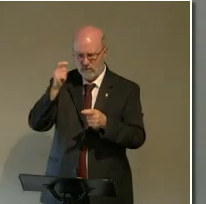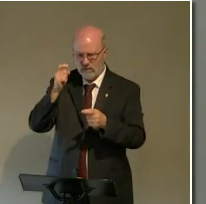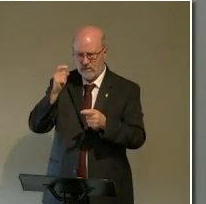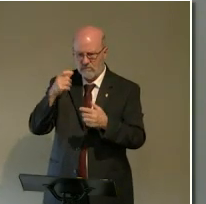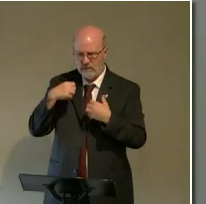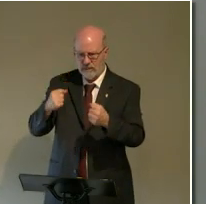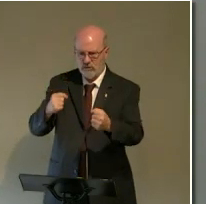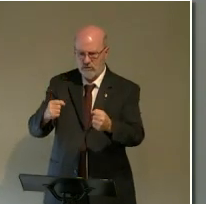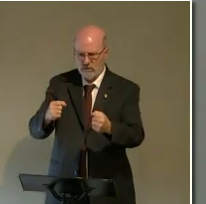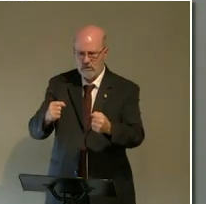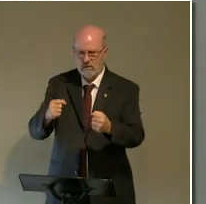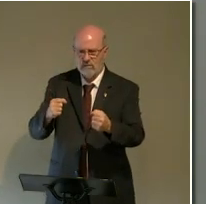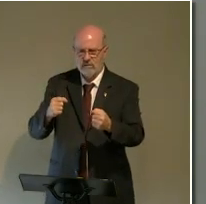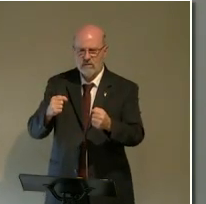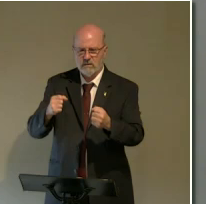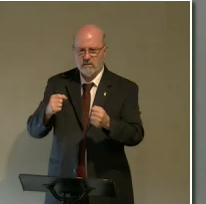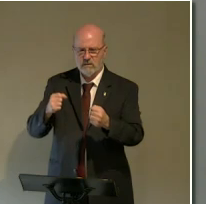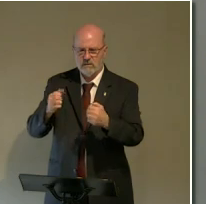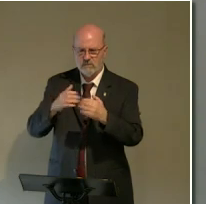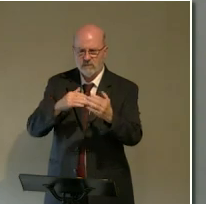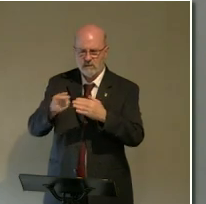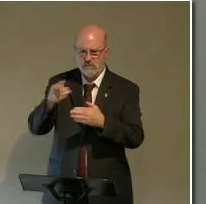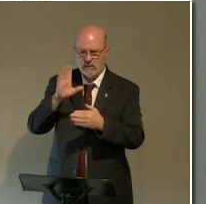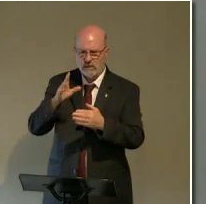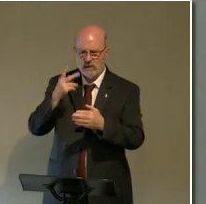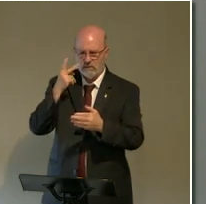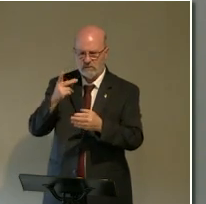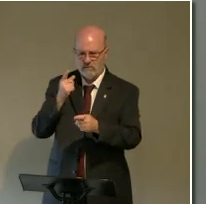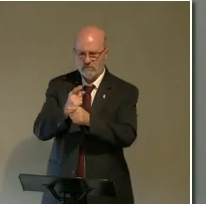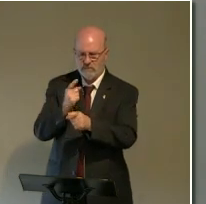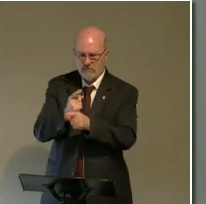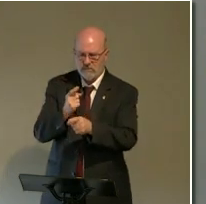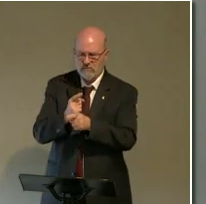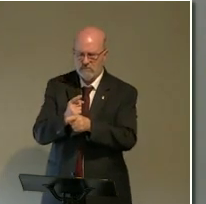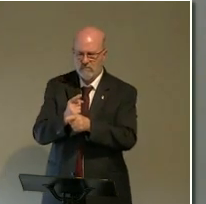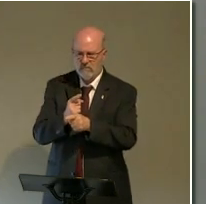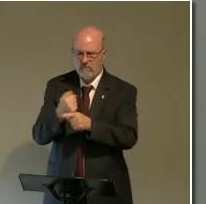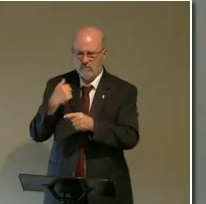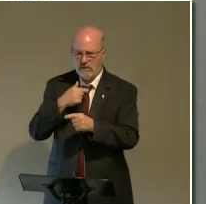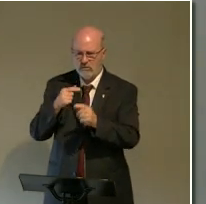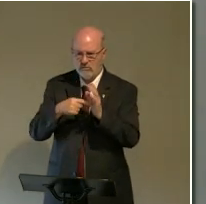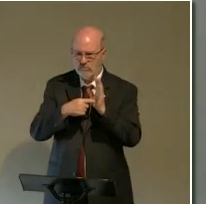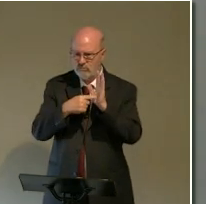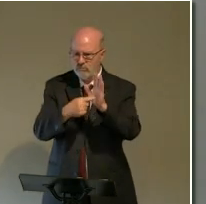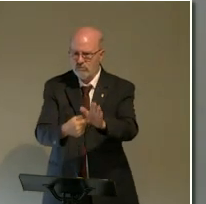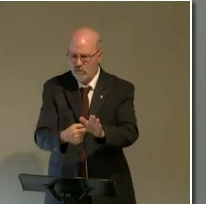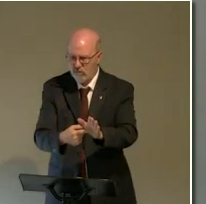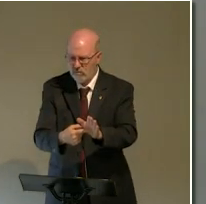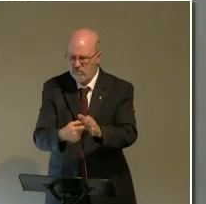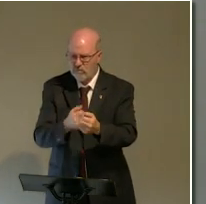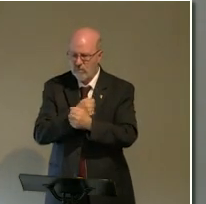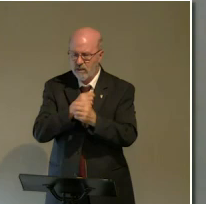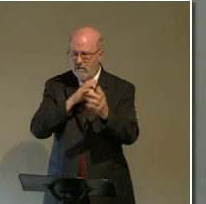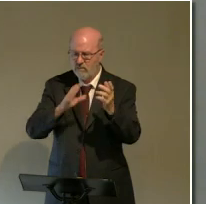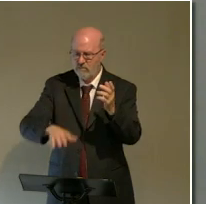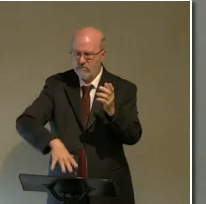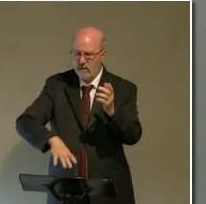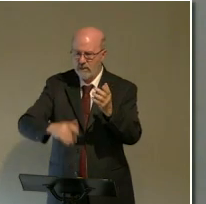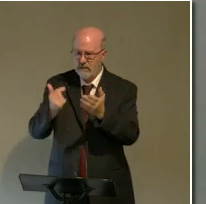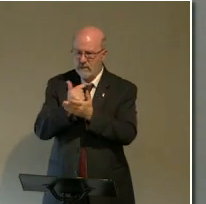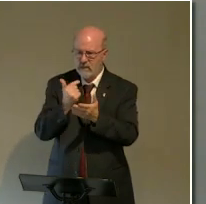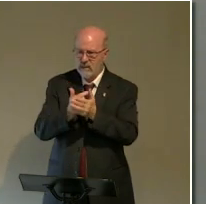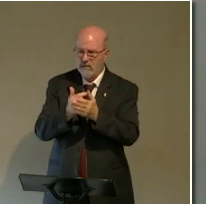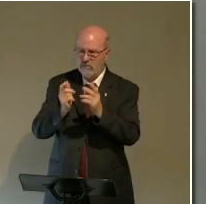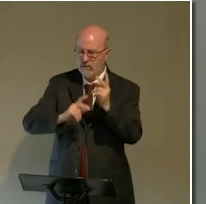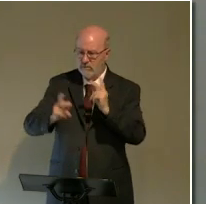the courage, give you whatever God sees fit for us to show the love of Christ and the gospel to